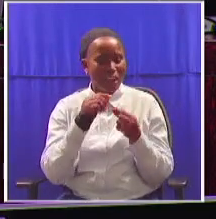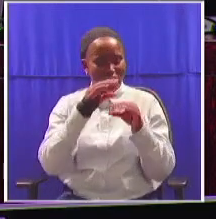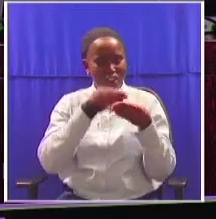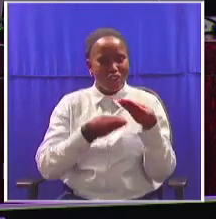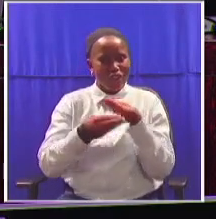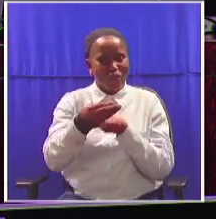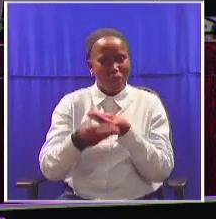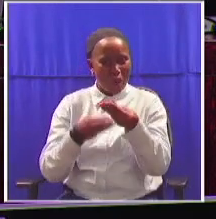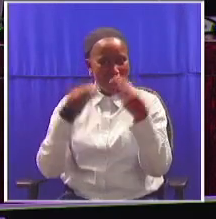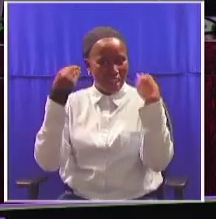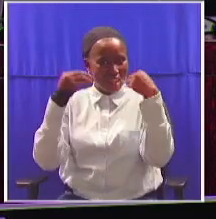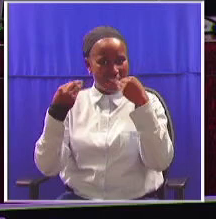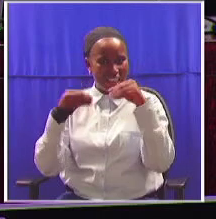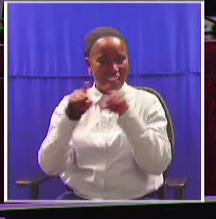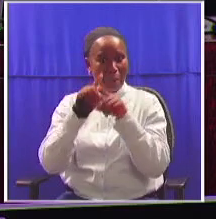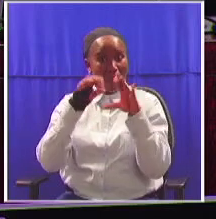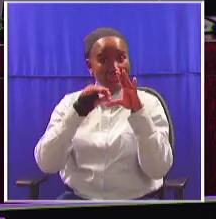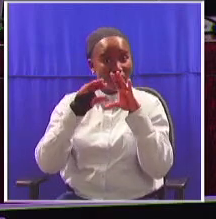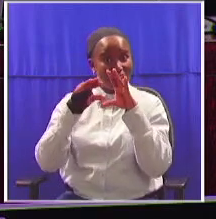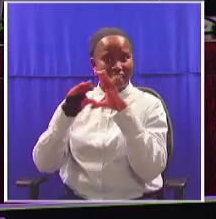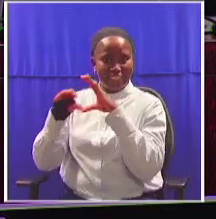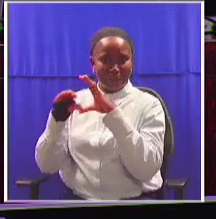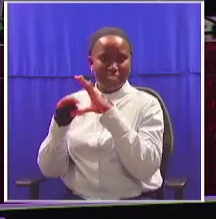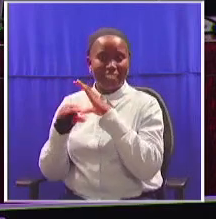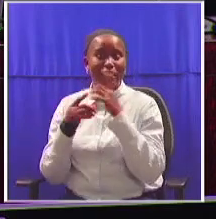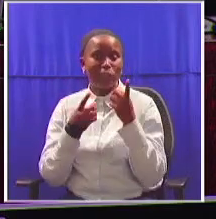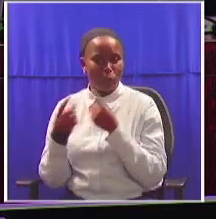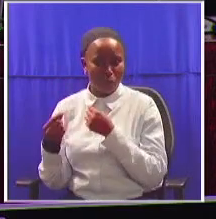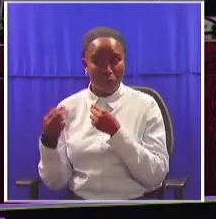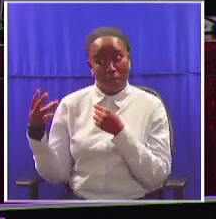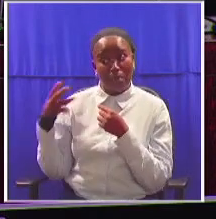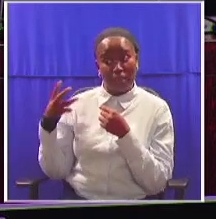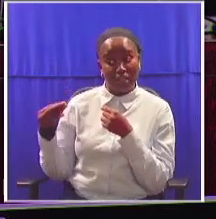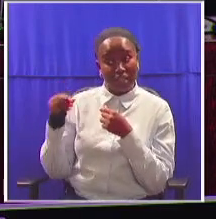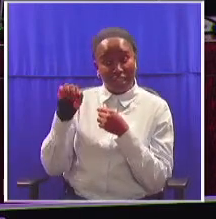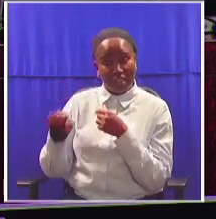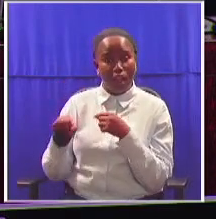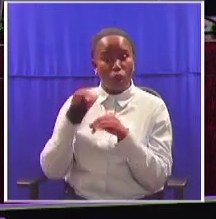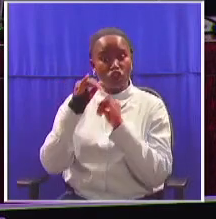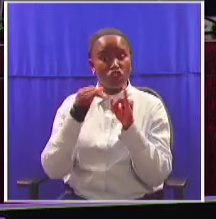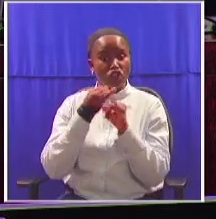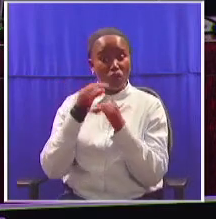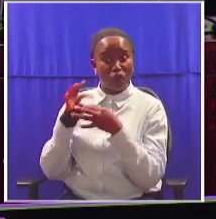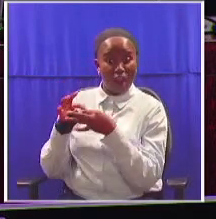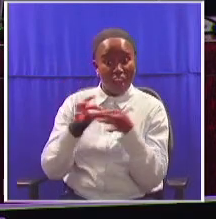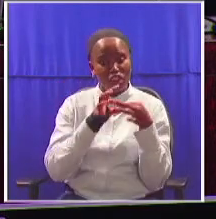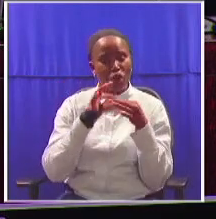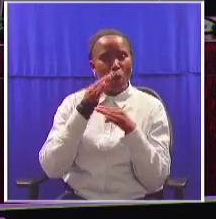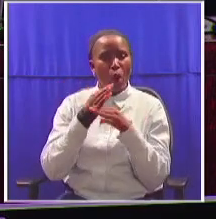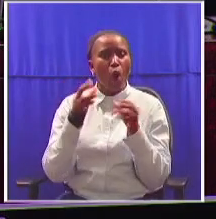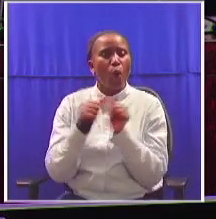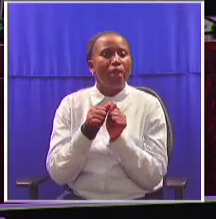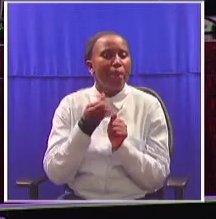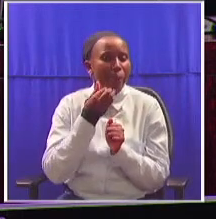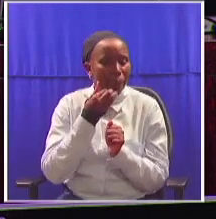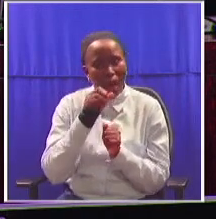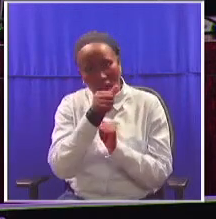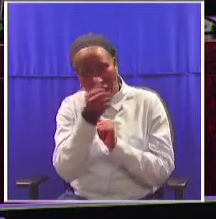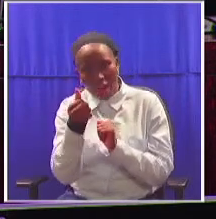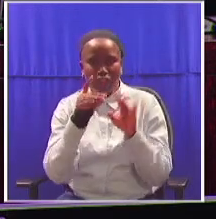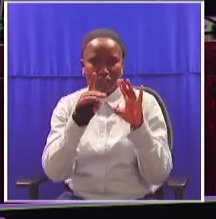The Department of International Relations is working with other departments to ensure that our